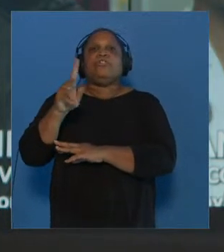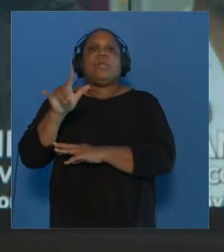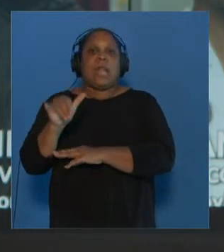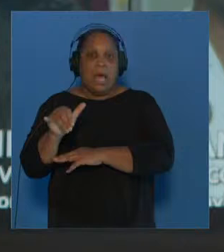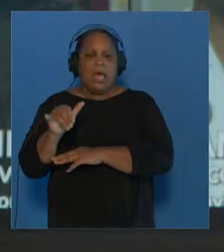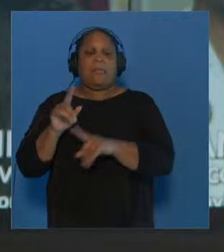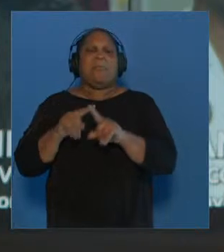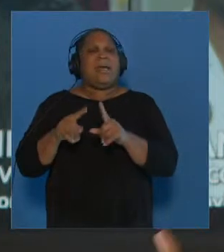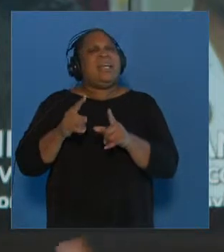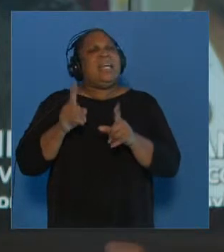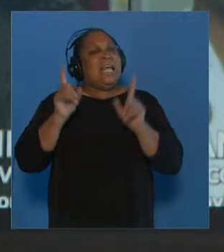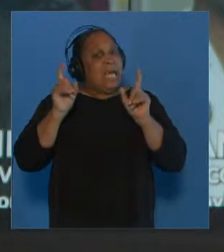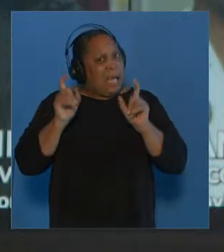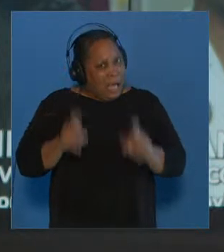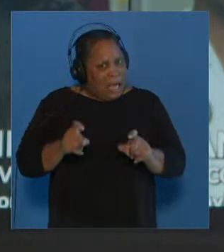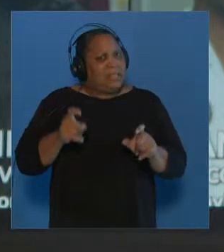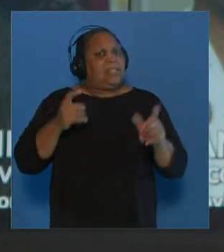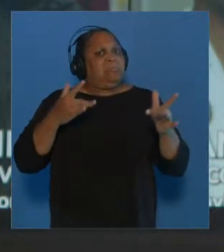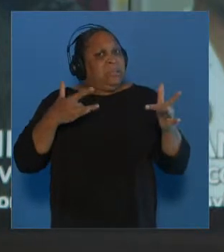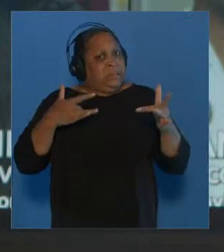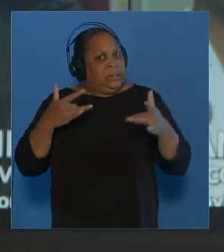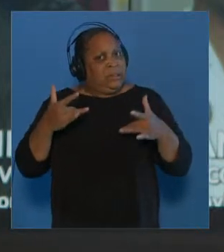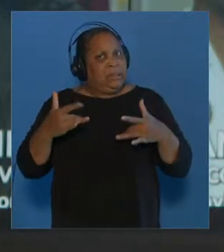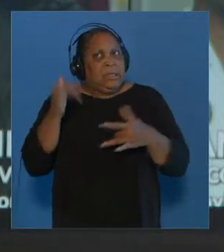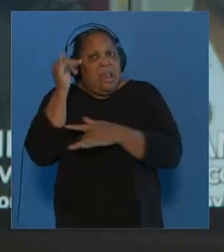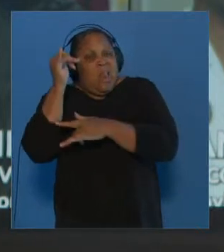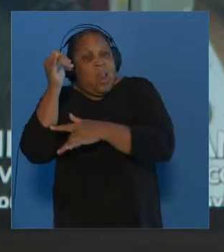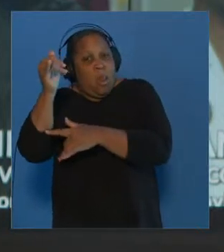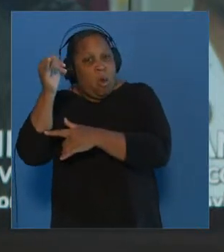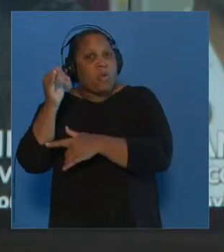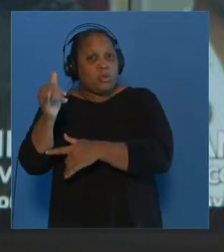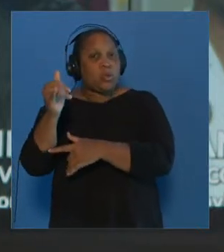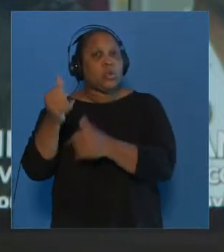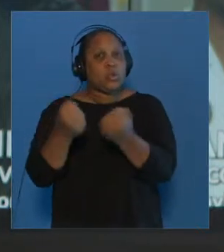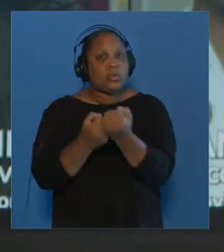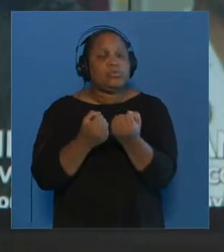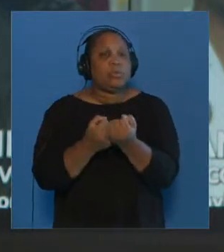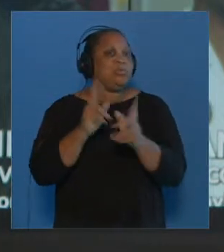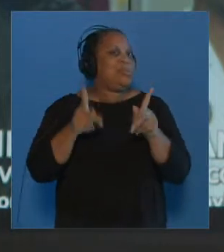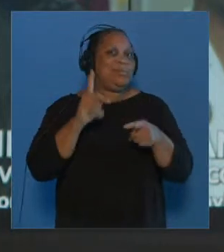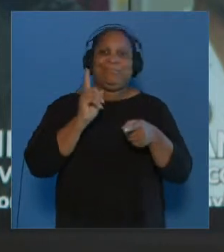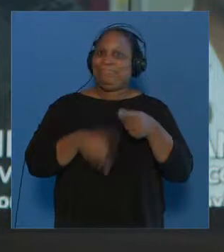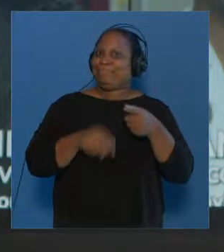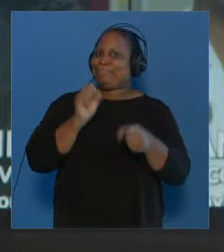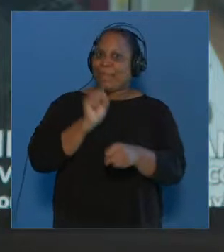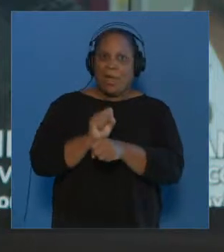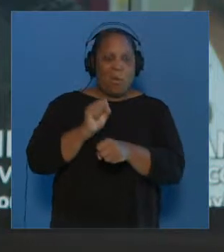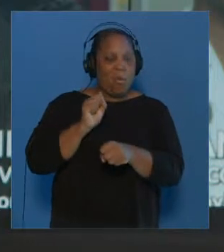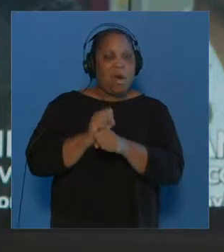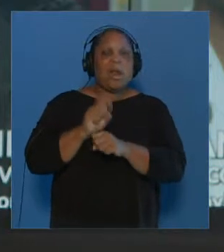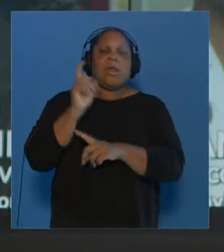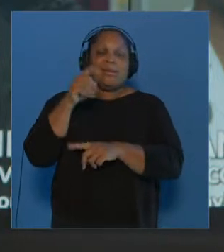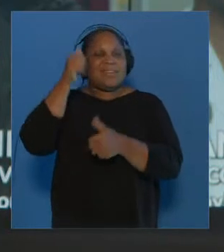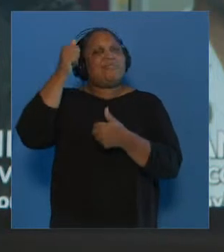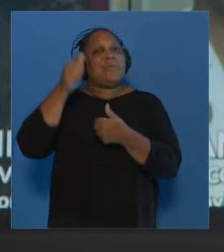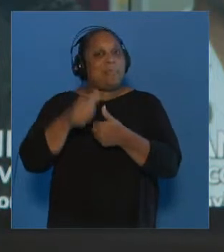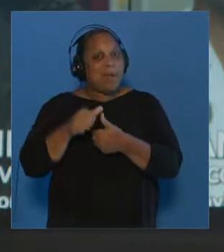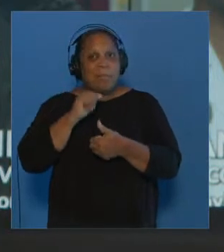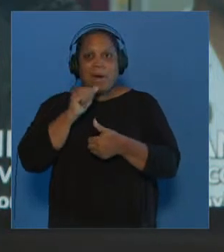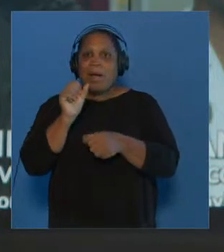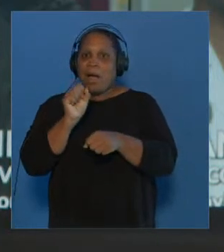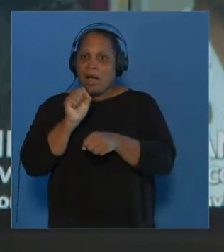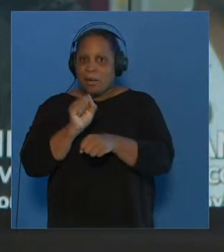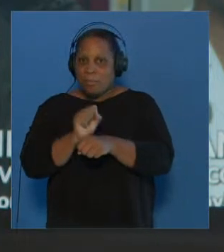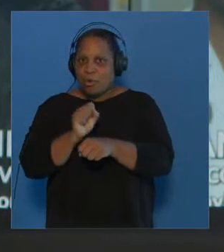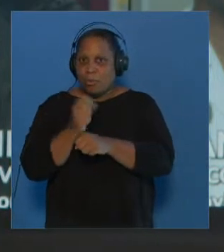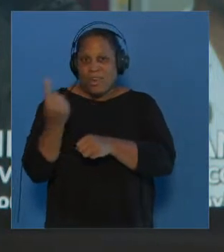is something that has to be considered, long-term support for persons who are unable to work. But we must remember that the unemployment benefit was meant to